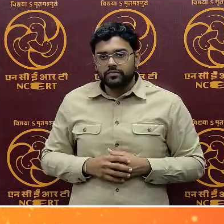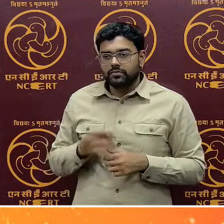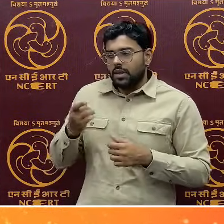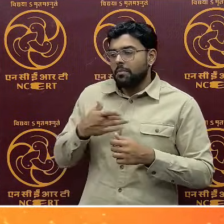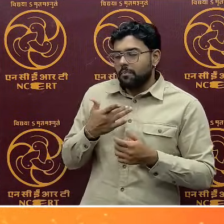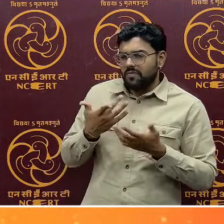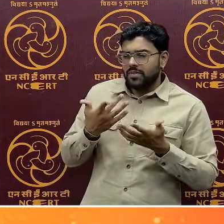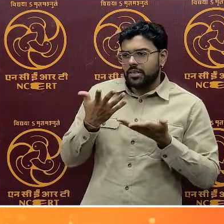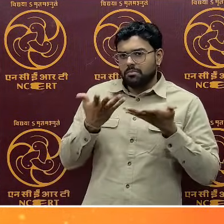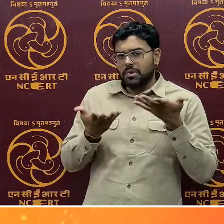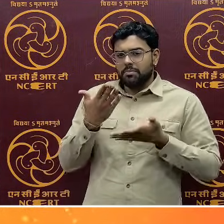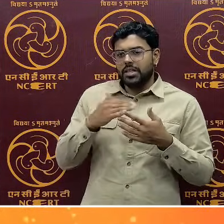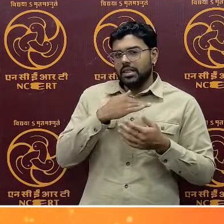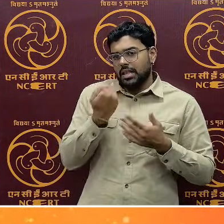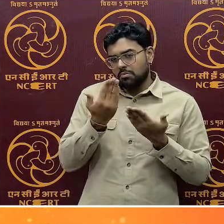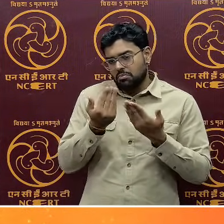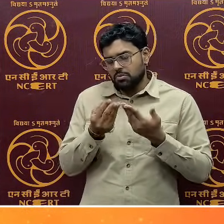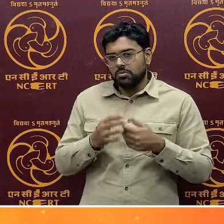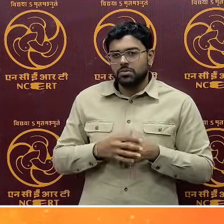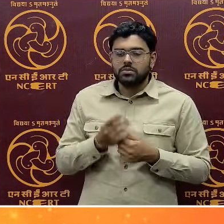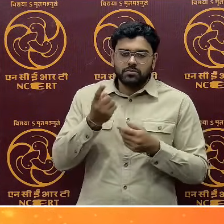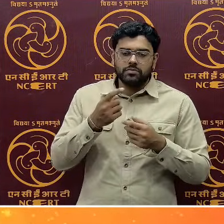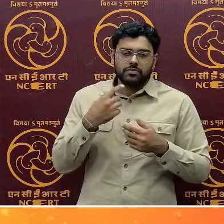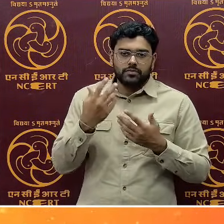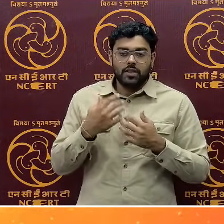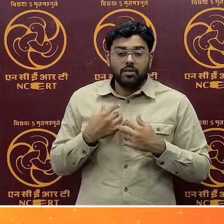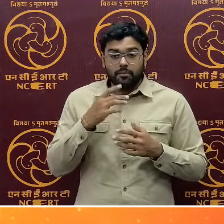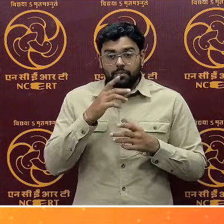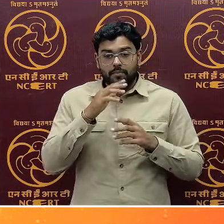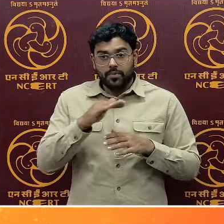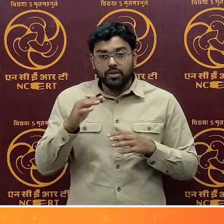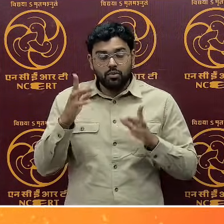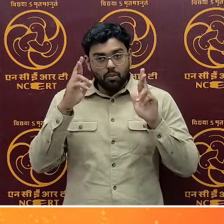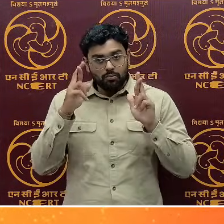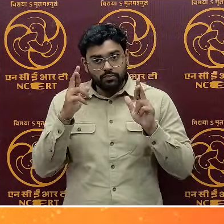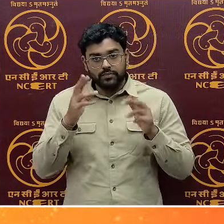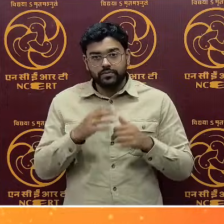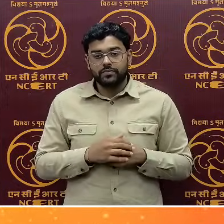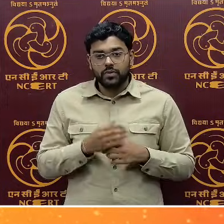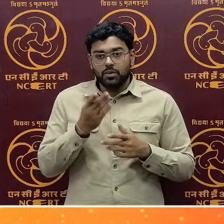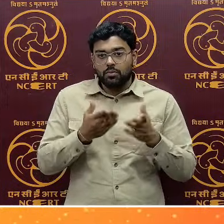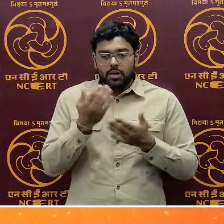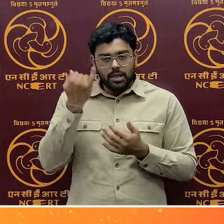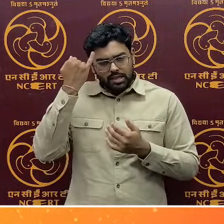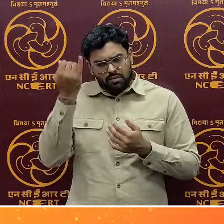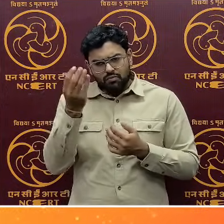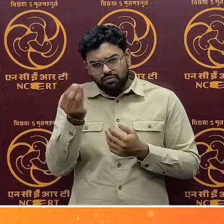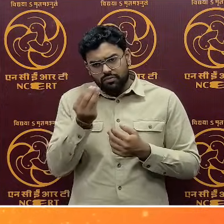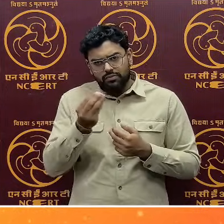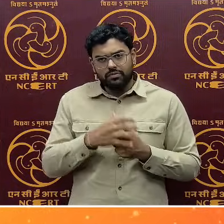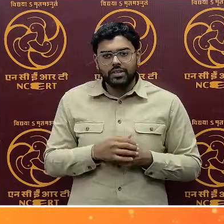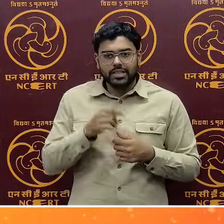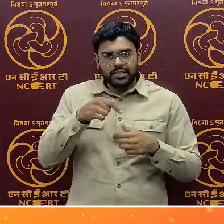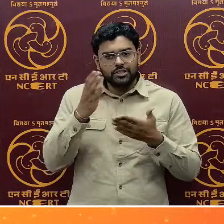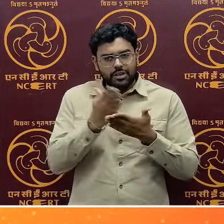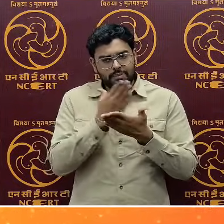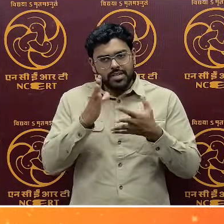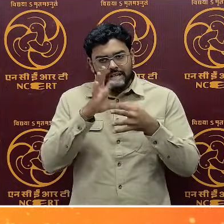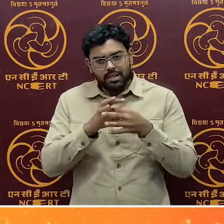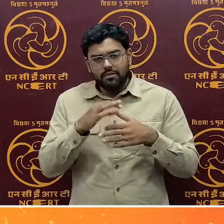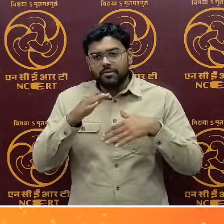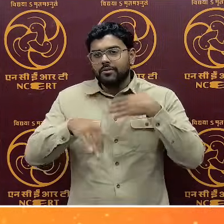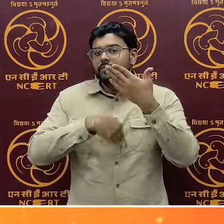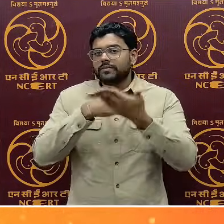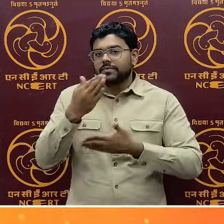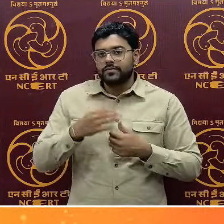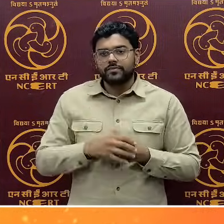that's why he put. So, I Right. hope students you have got the idea, some idea about this chapter, and we will